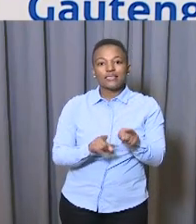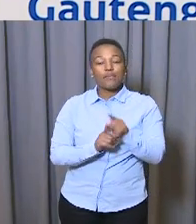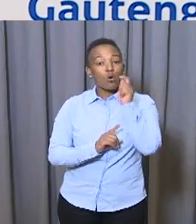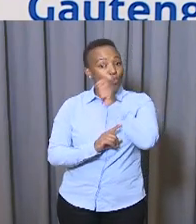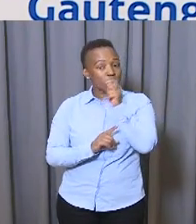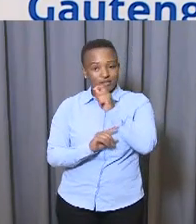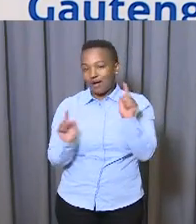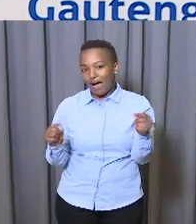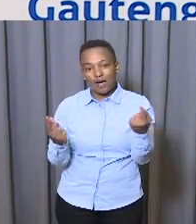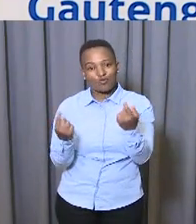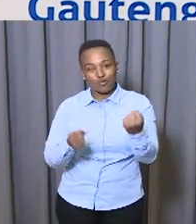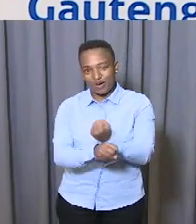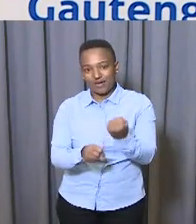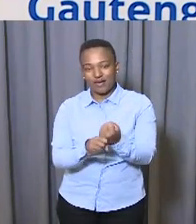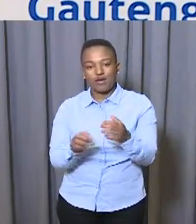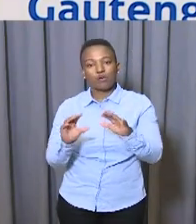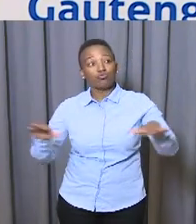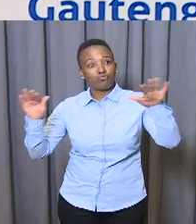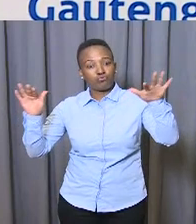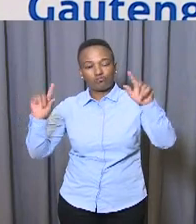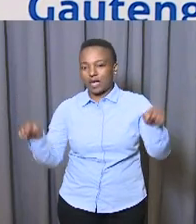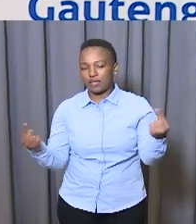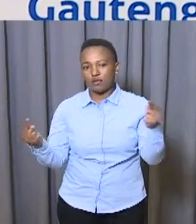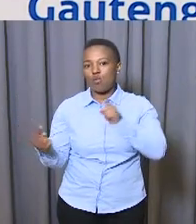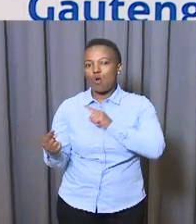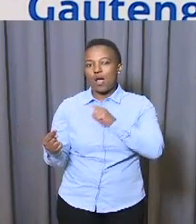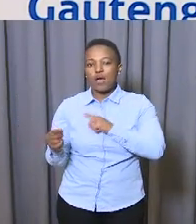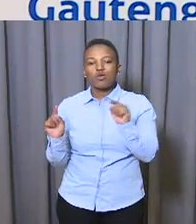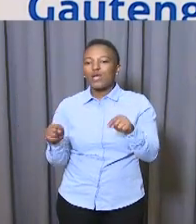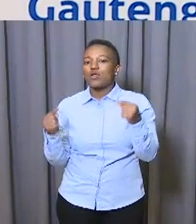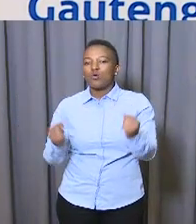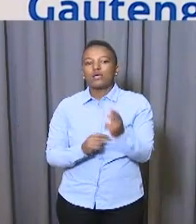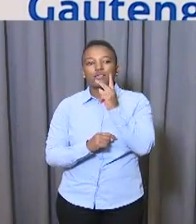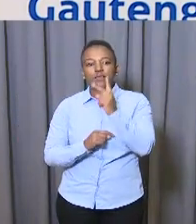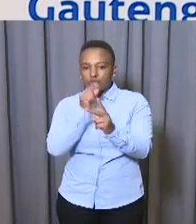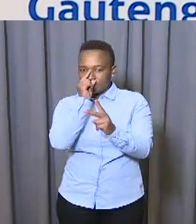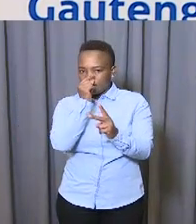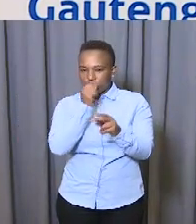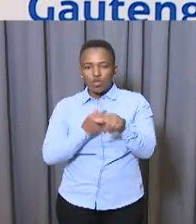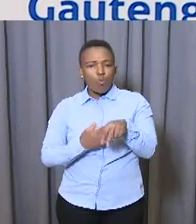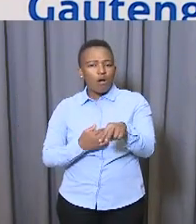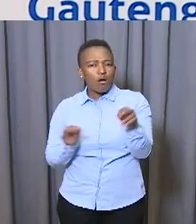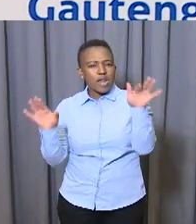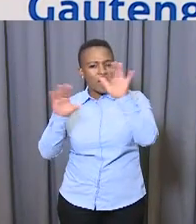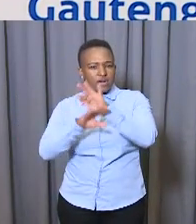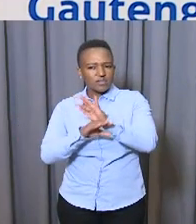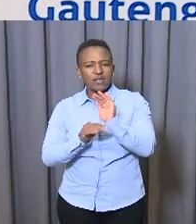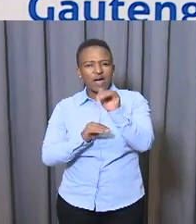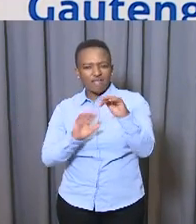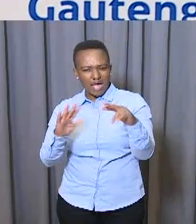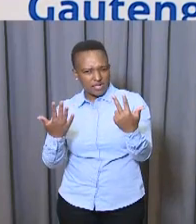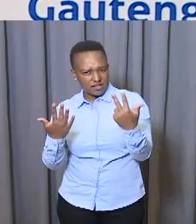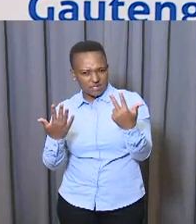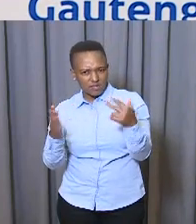Because now there is this challenge, you can't be seen walking at night.